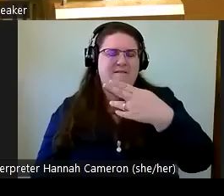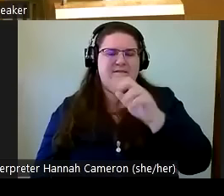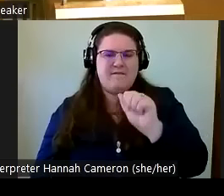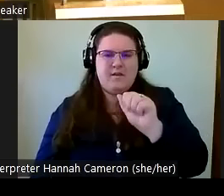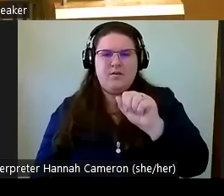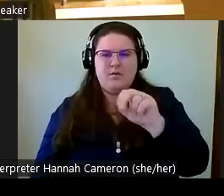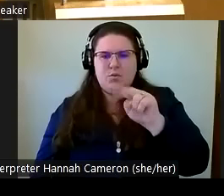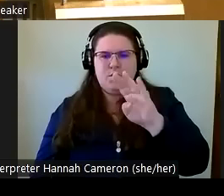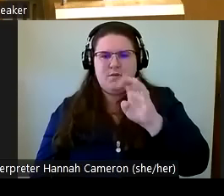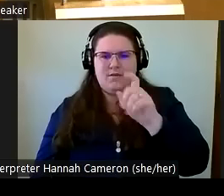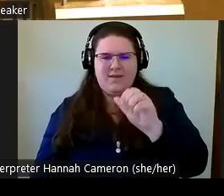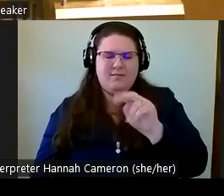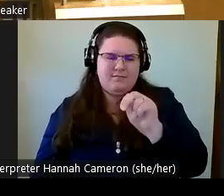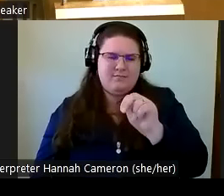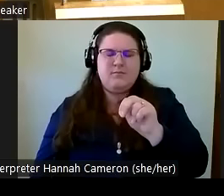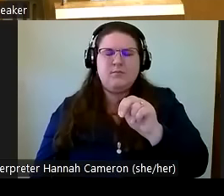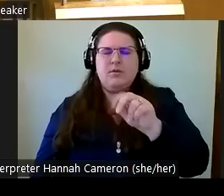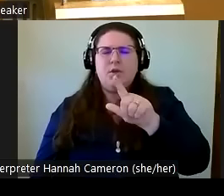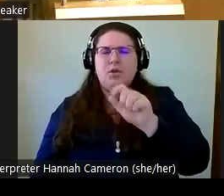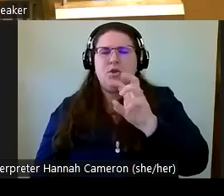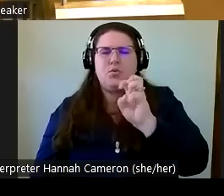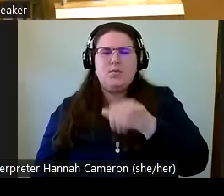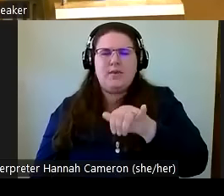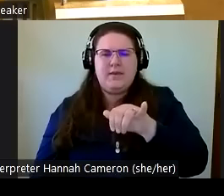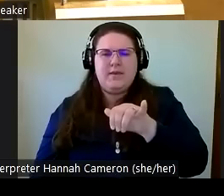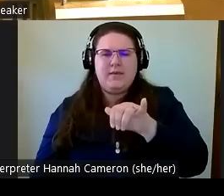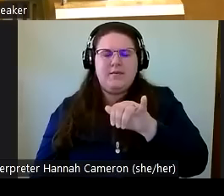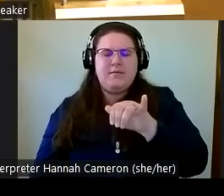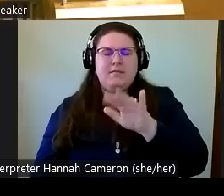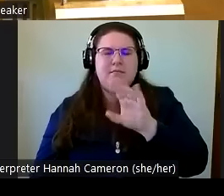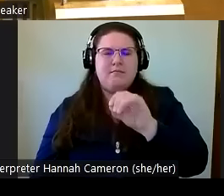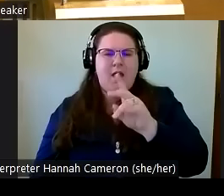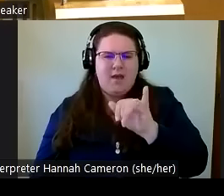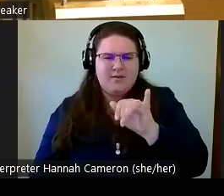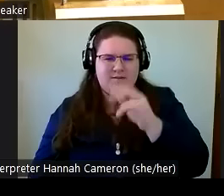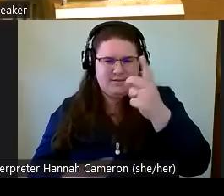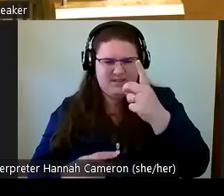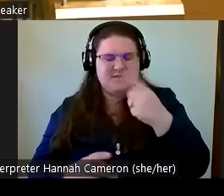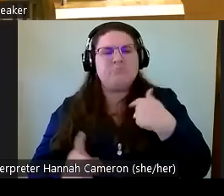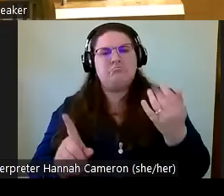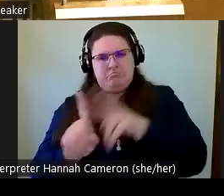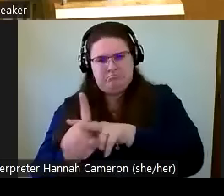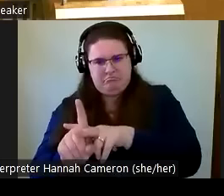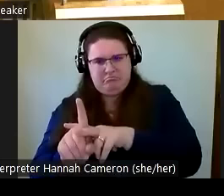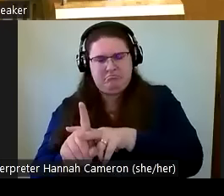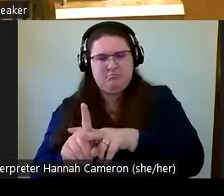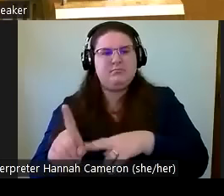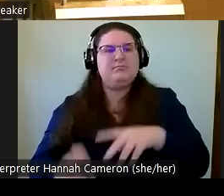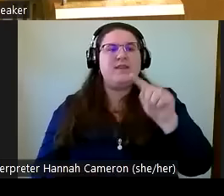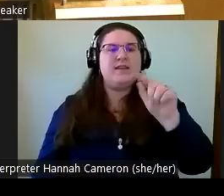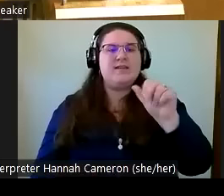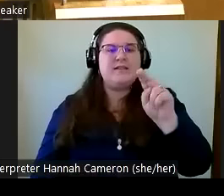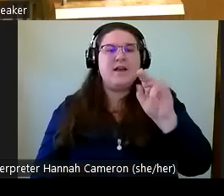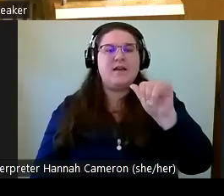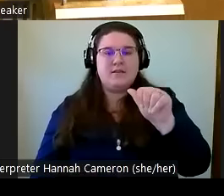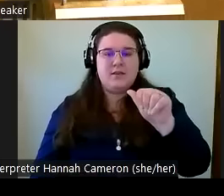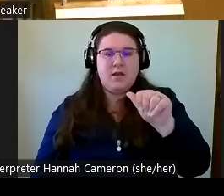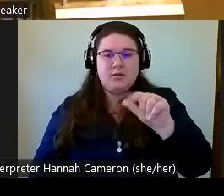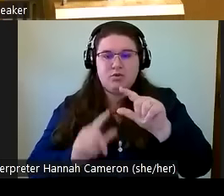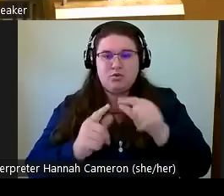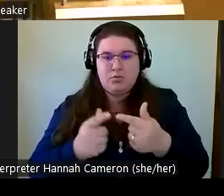proposal terms this neuronal synuclein disease. So this was Tanya Simuni's group. They just published this earlier this year, and